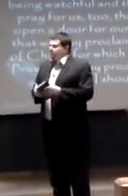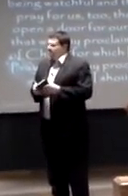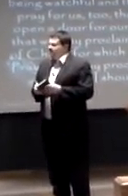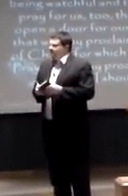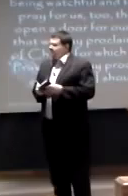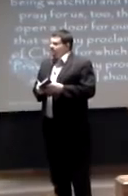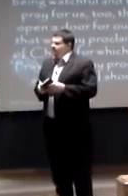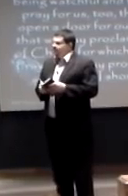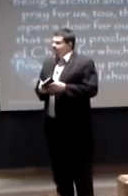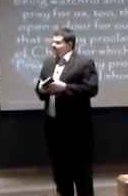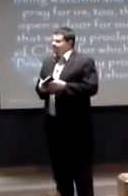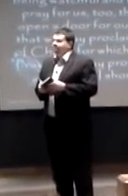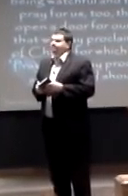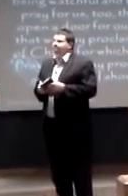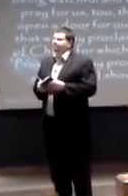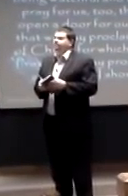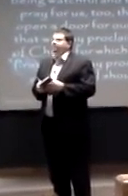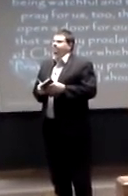You know how unchristian that is?